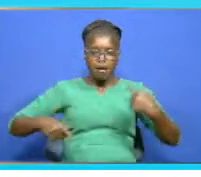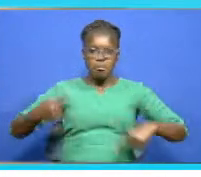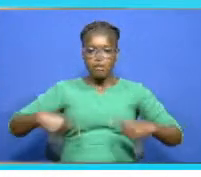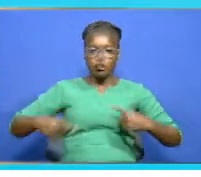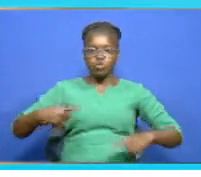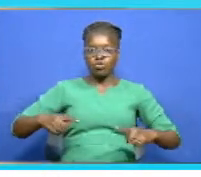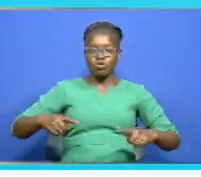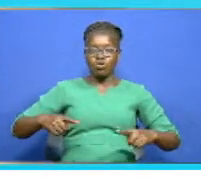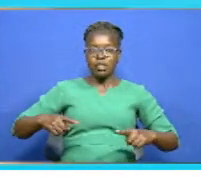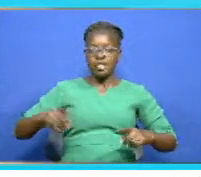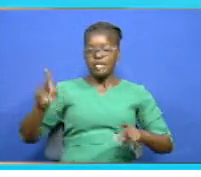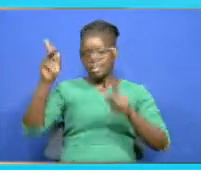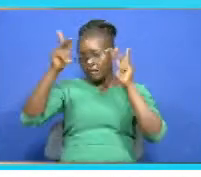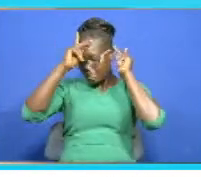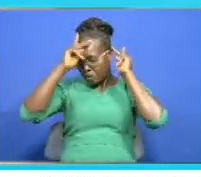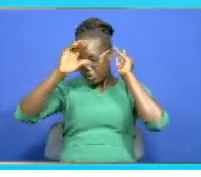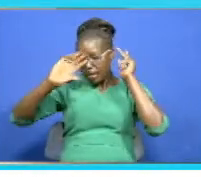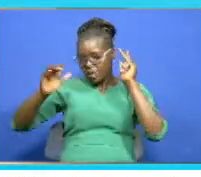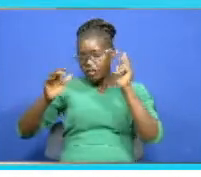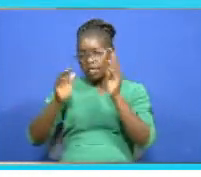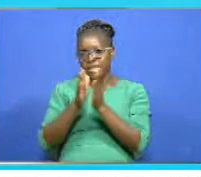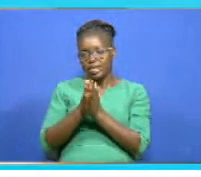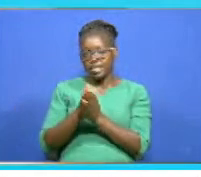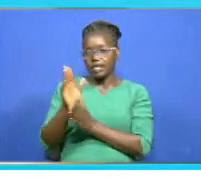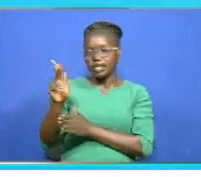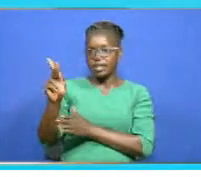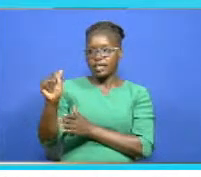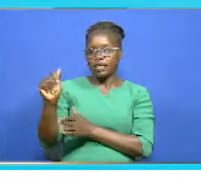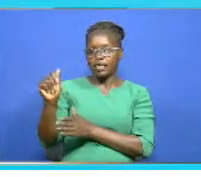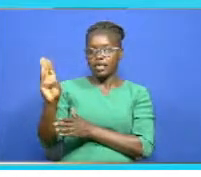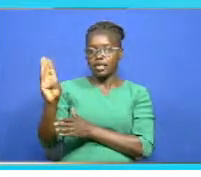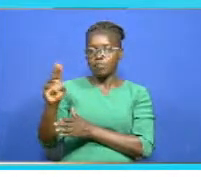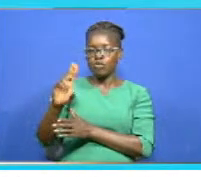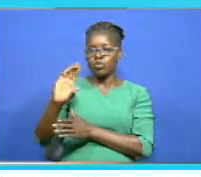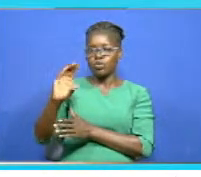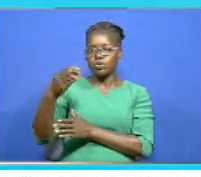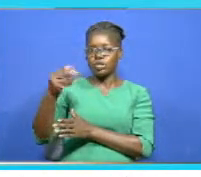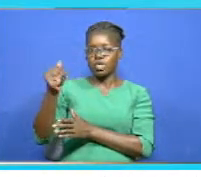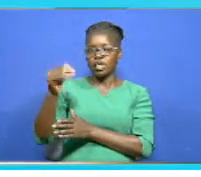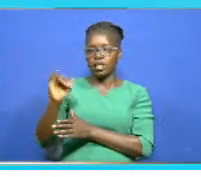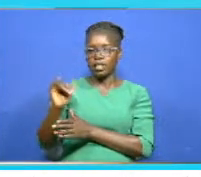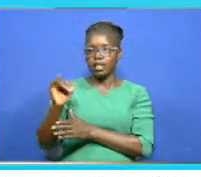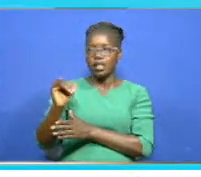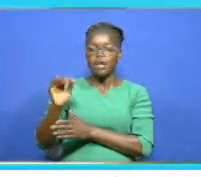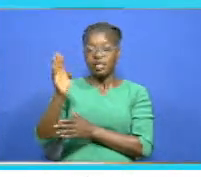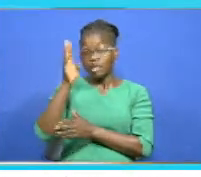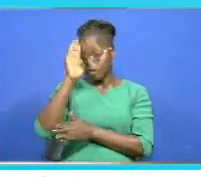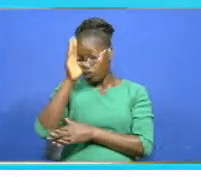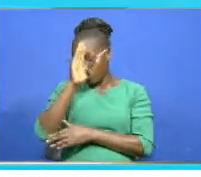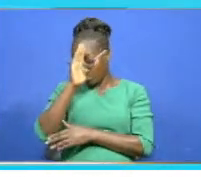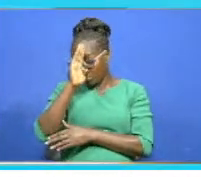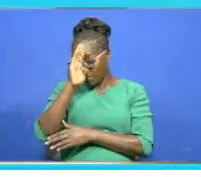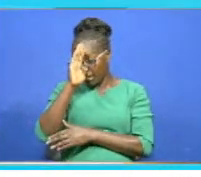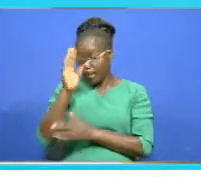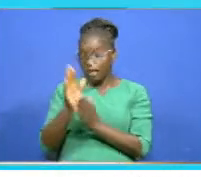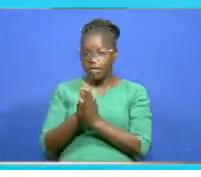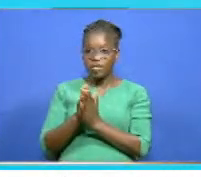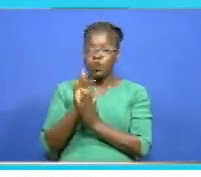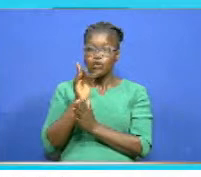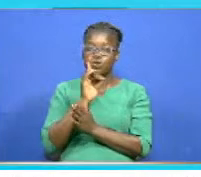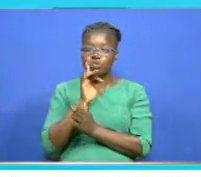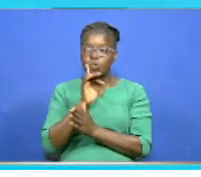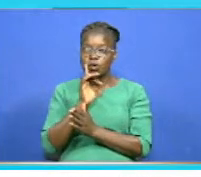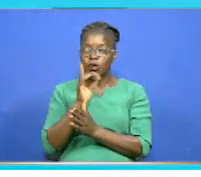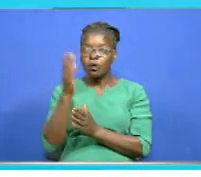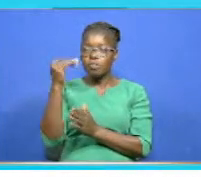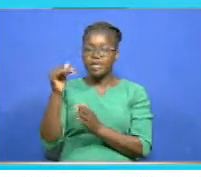also Kabuchai in Bungoma, where we also have ward elections tomorrow, by-elections actually. Huruma Ward in Uasin